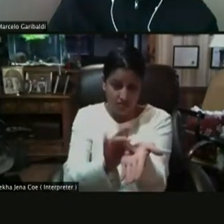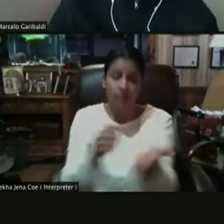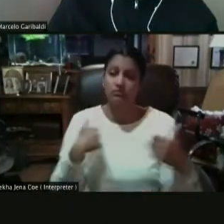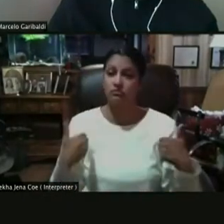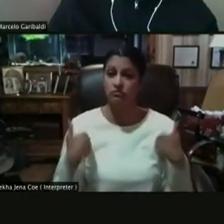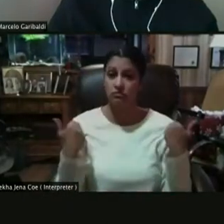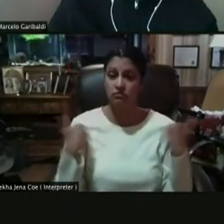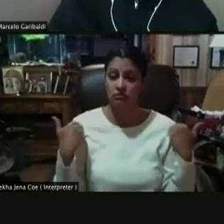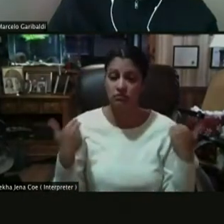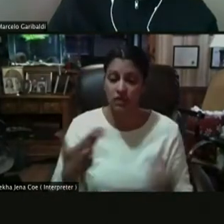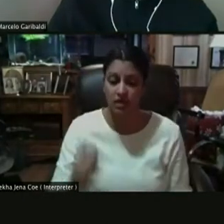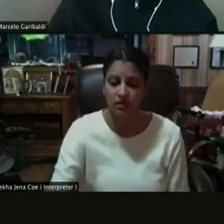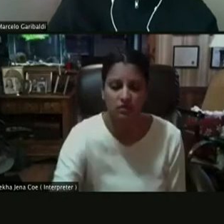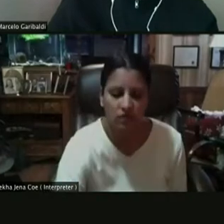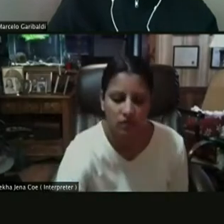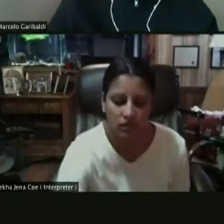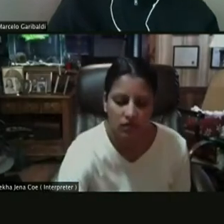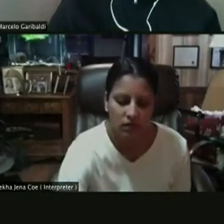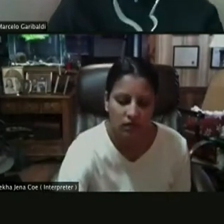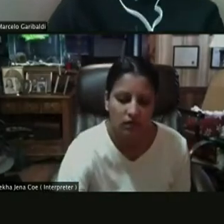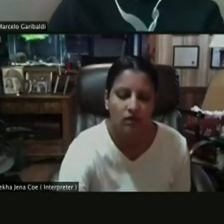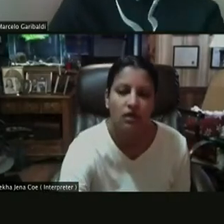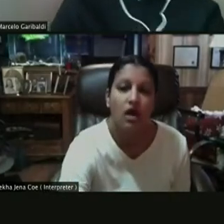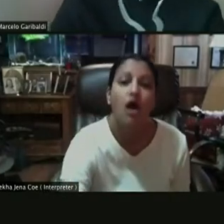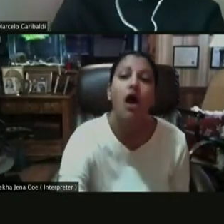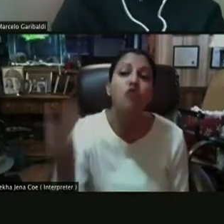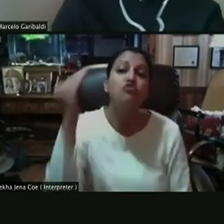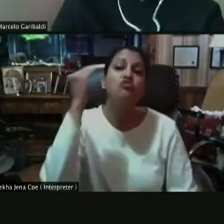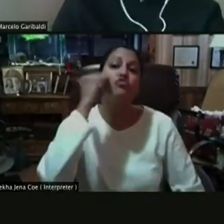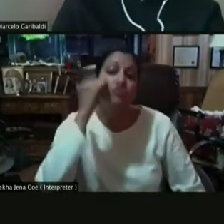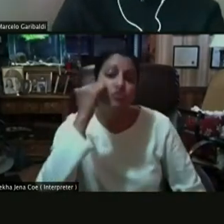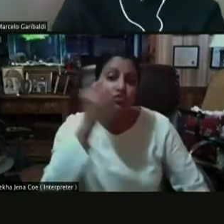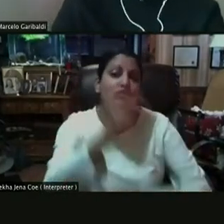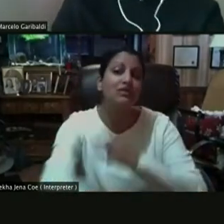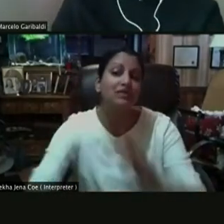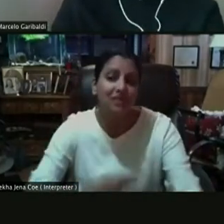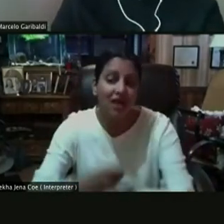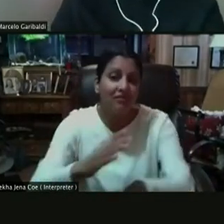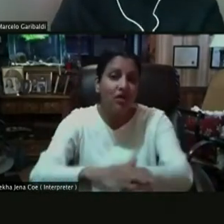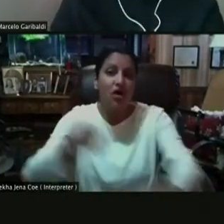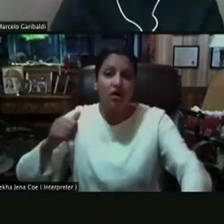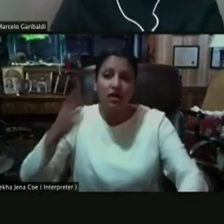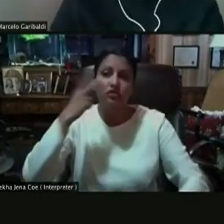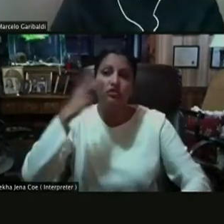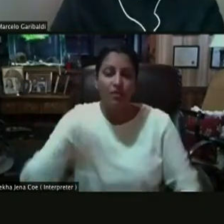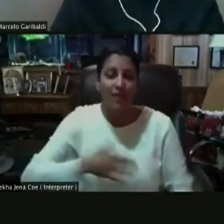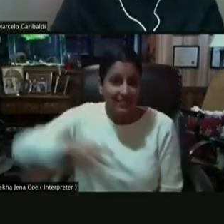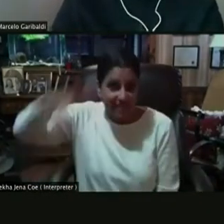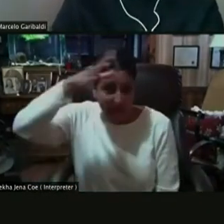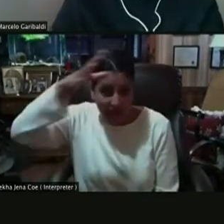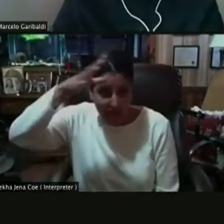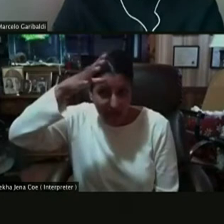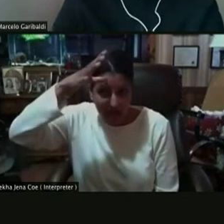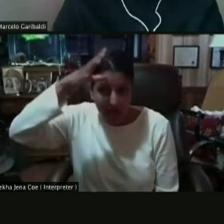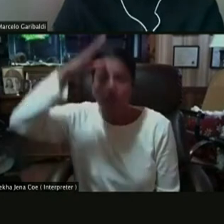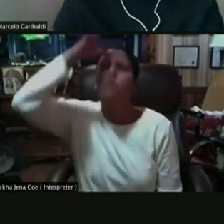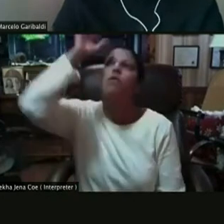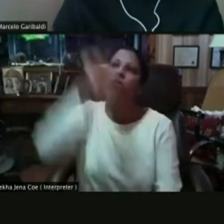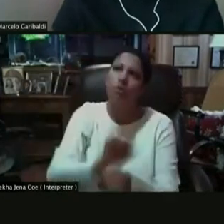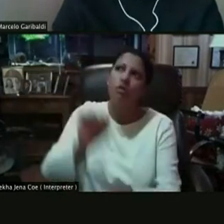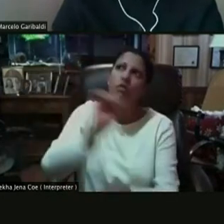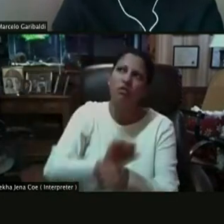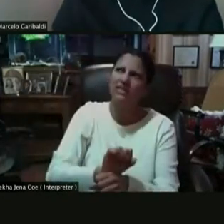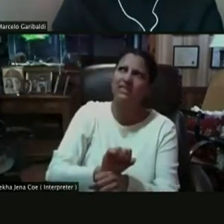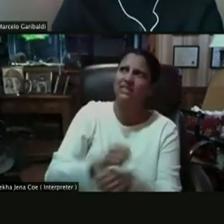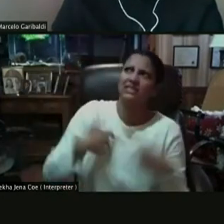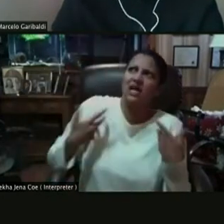in high school. I knew it was sort of a calling. And then I saw my dad and how hard he worked. And I said, I don't want to work that hard. And so I tried